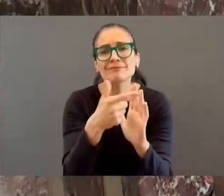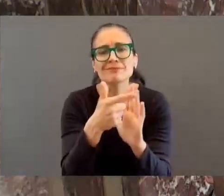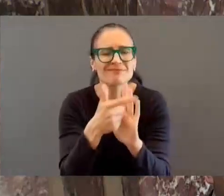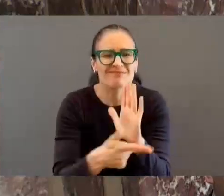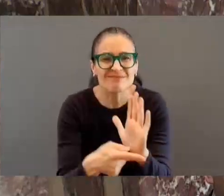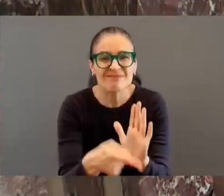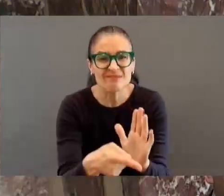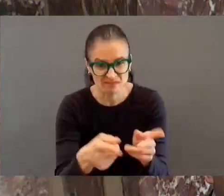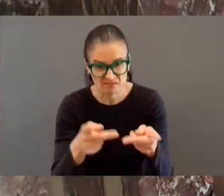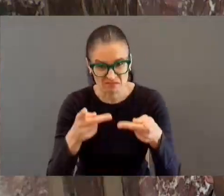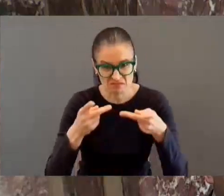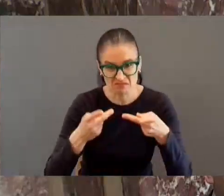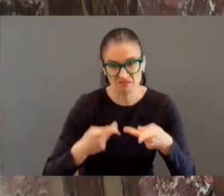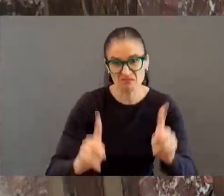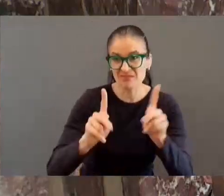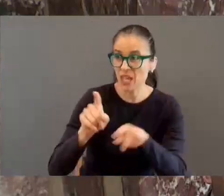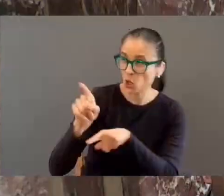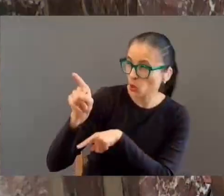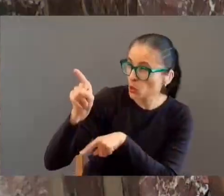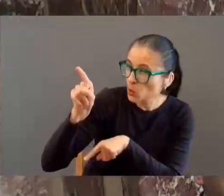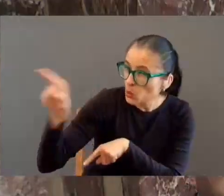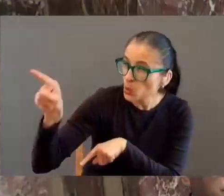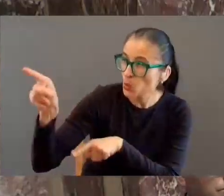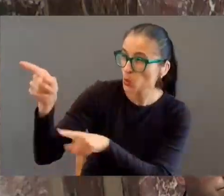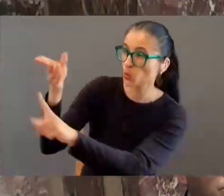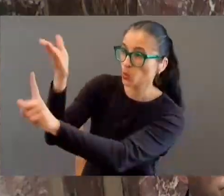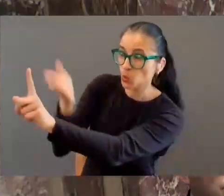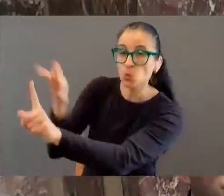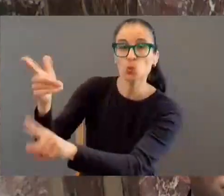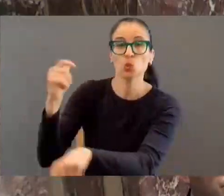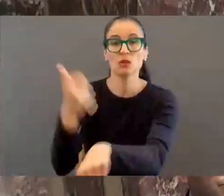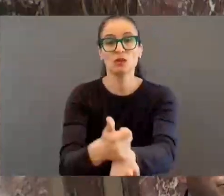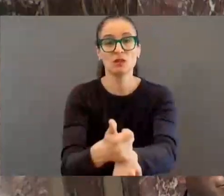death of this innocent child.